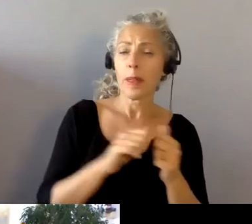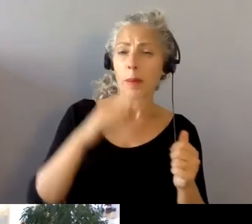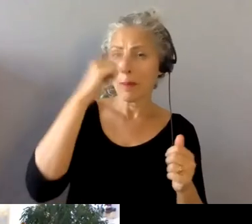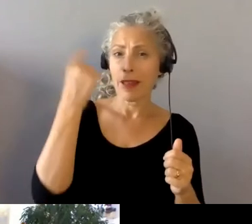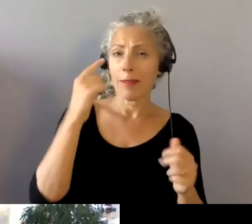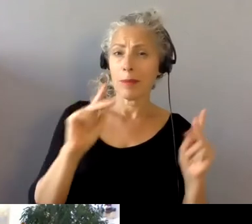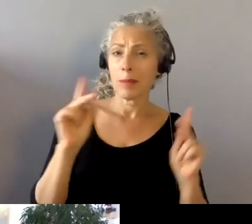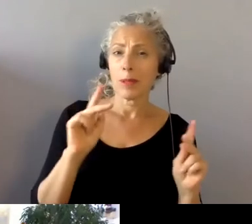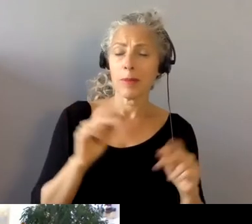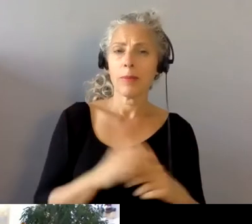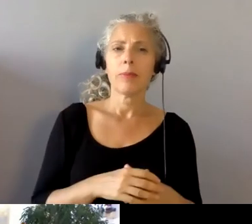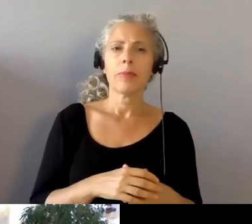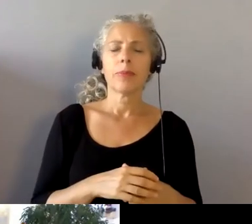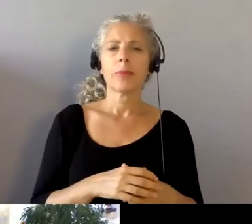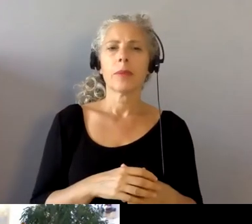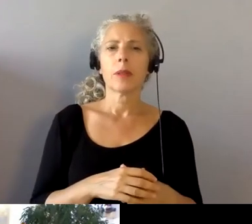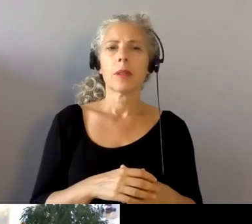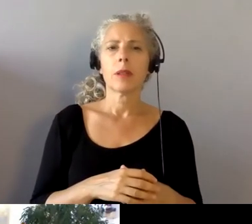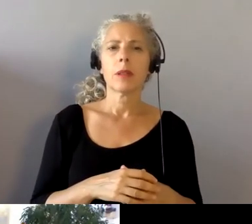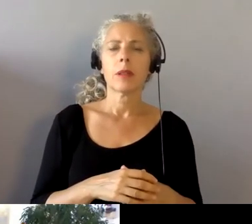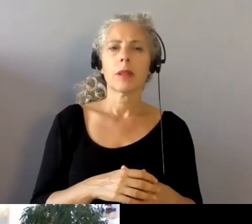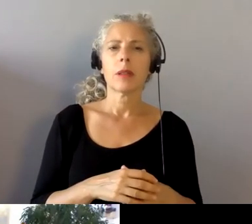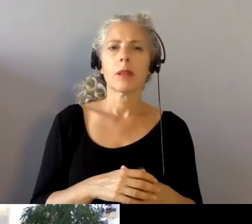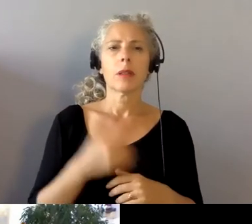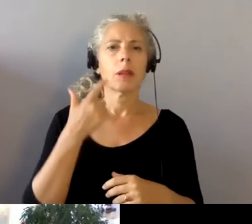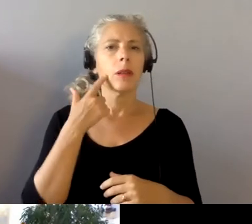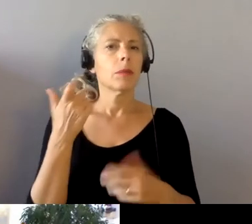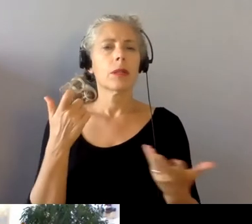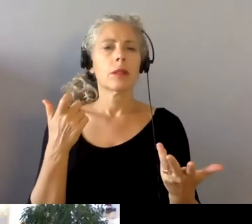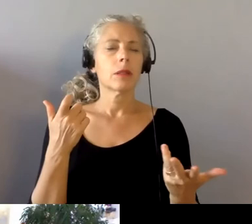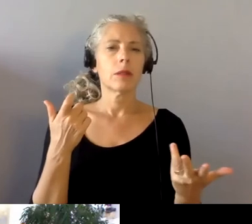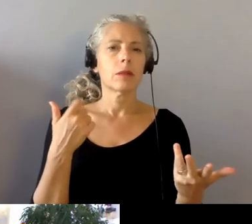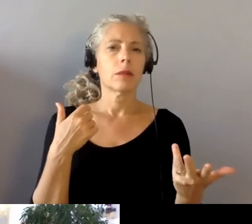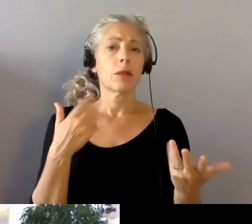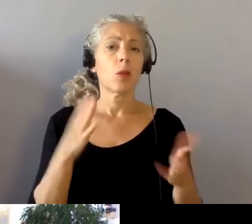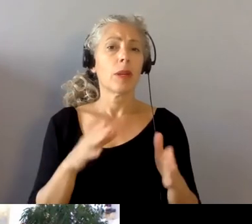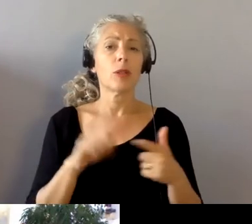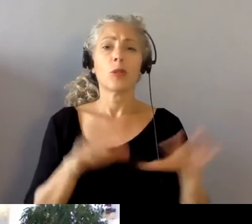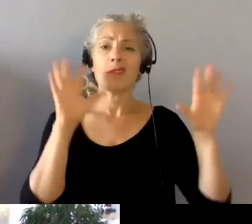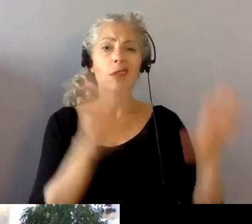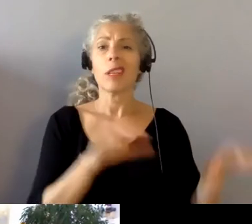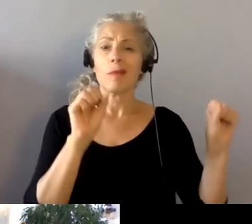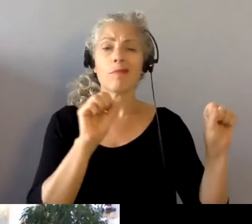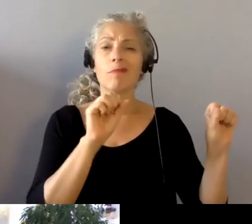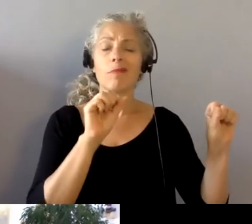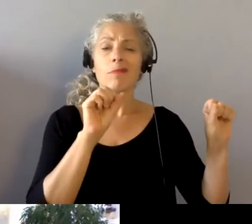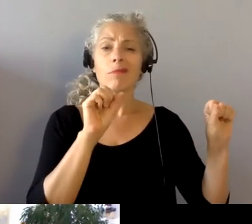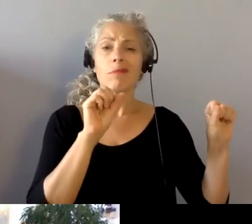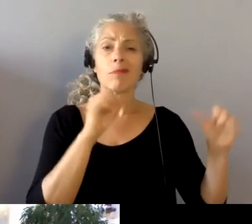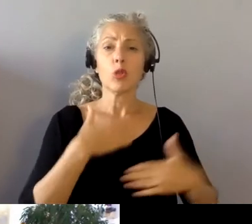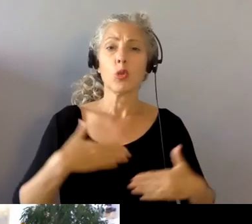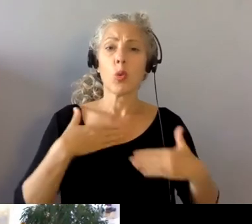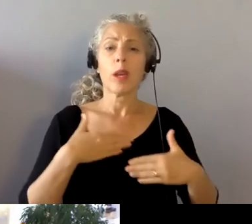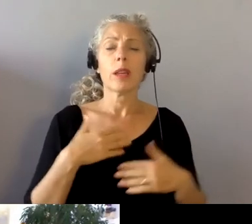that depth of being able to just claim and attack joy is also a really big part of our story